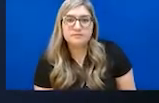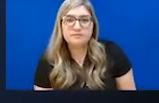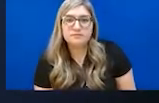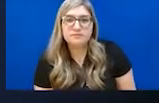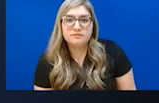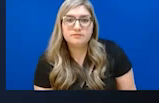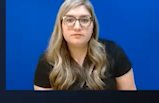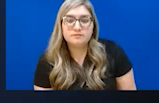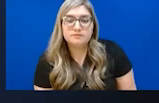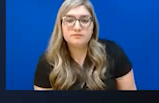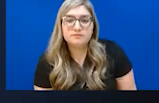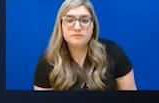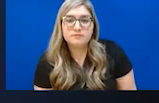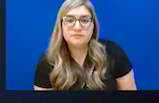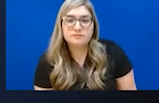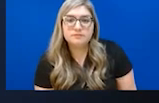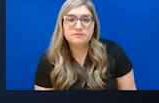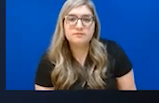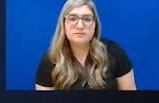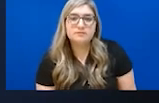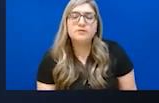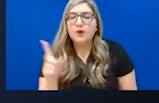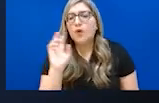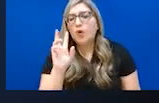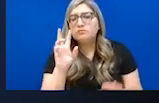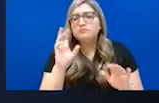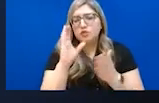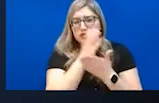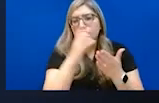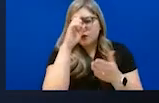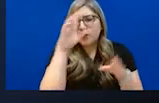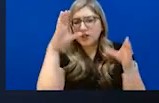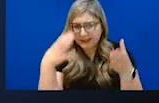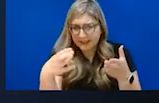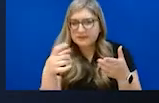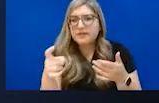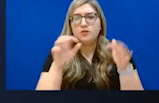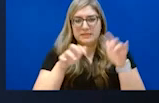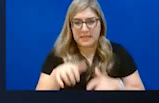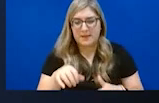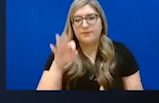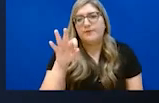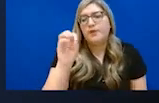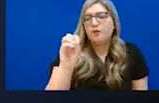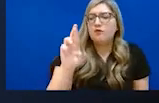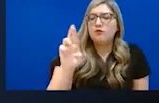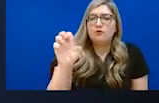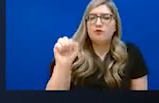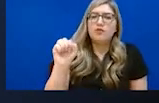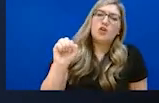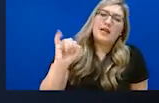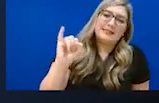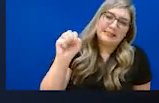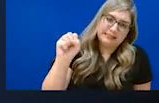class and putting in forensics, this class came up. And if you click on it, you'll